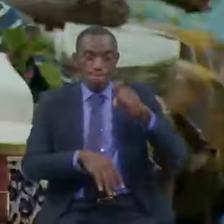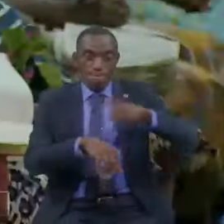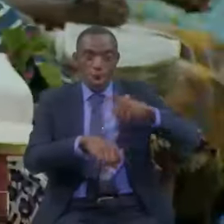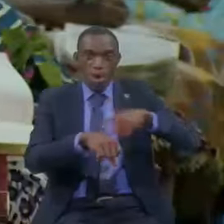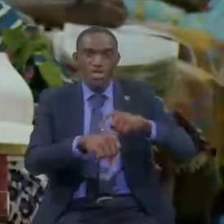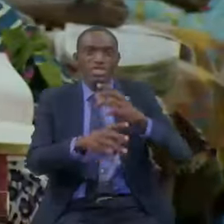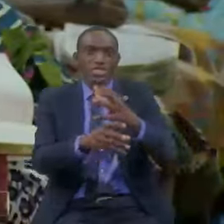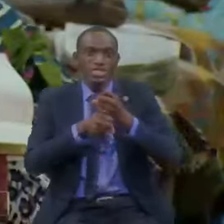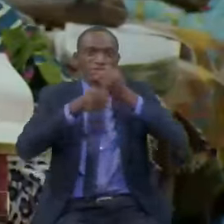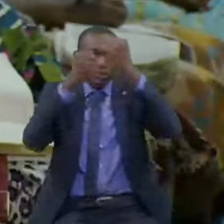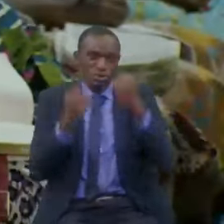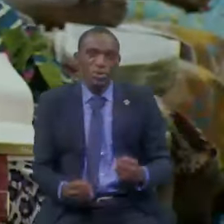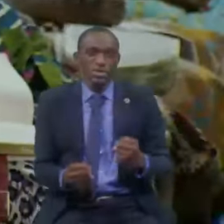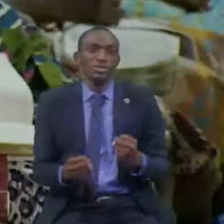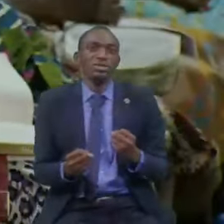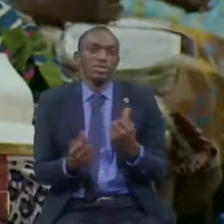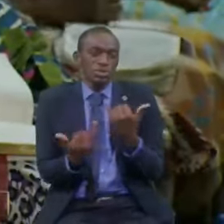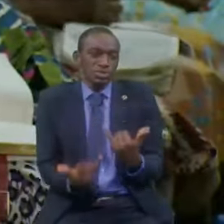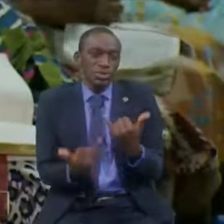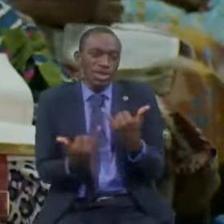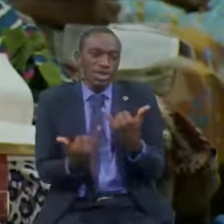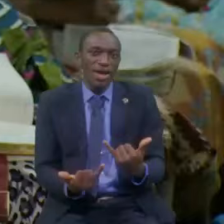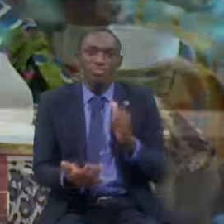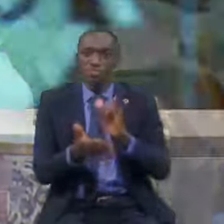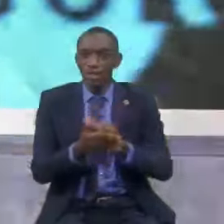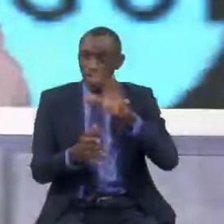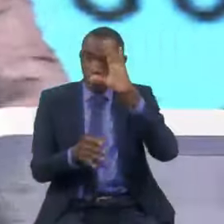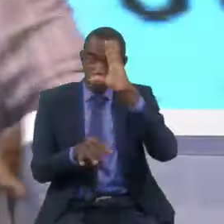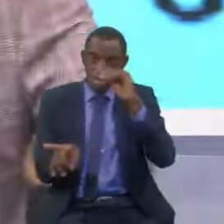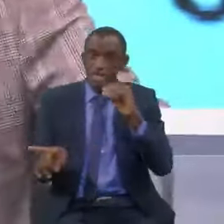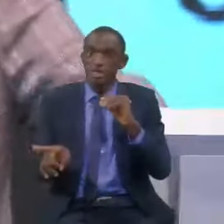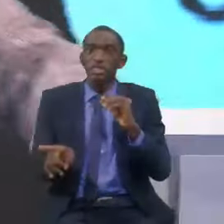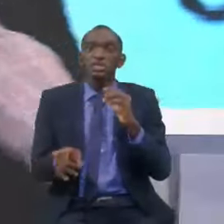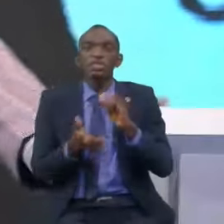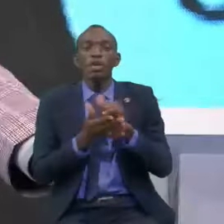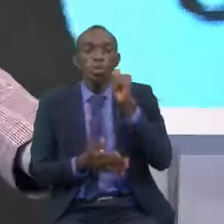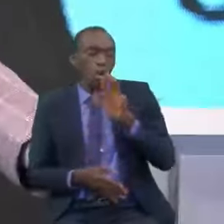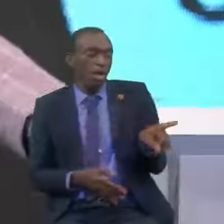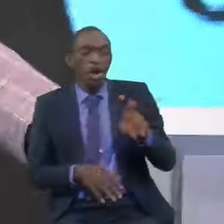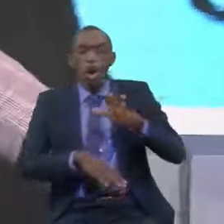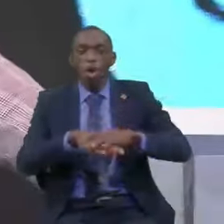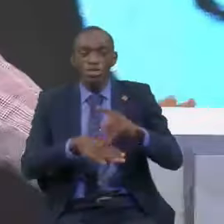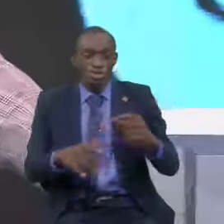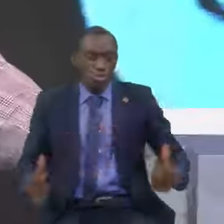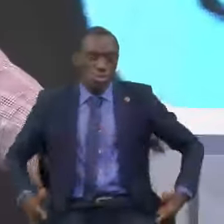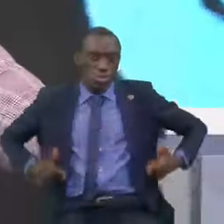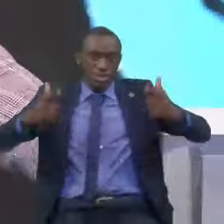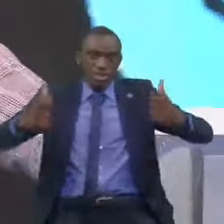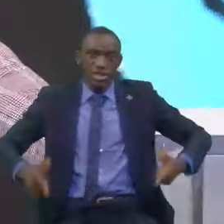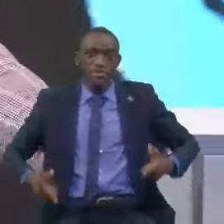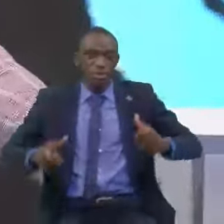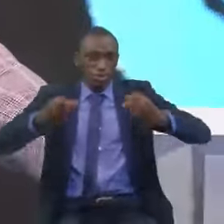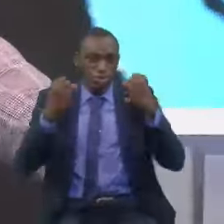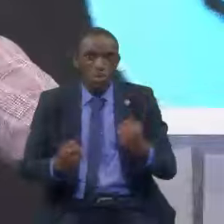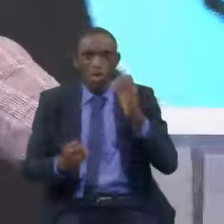Tonight, that man, that woman on the wheelchair, strength will come from above. Once we mention